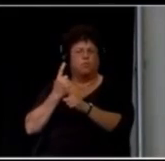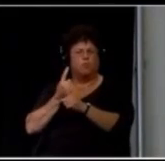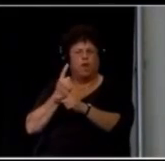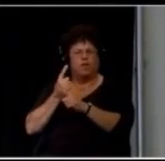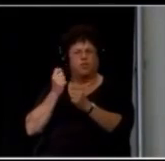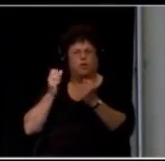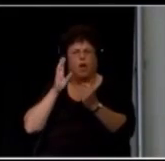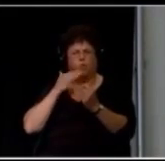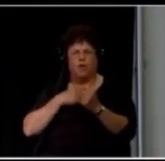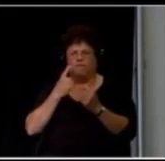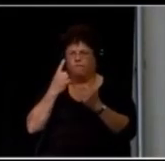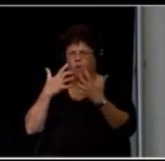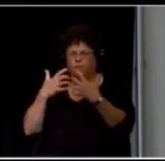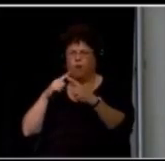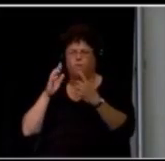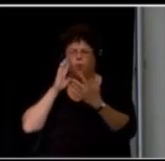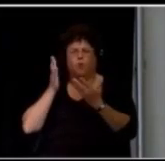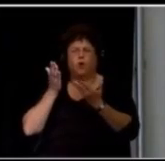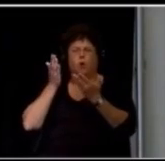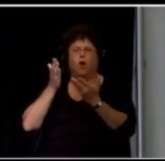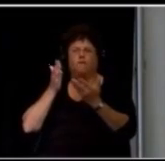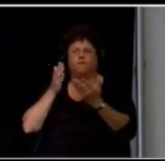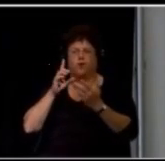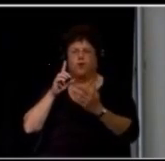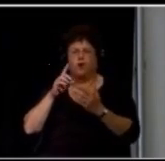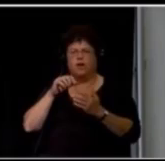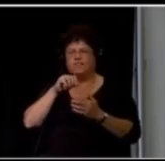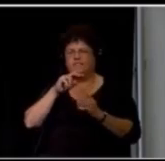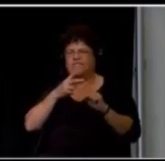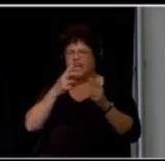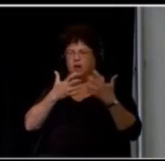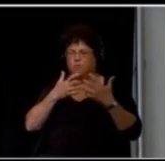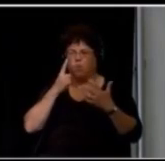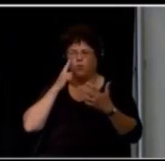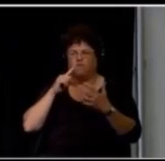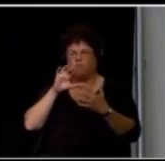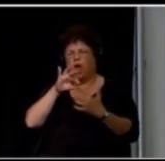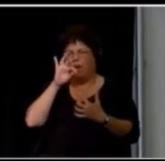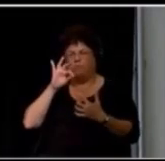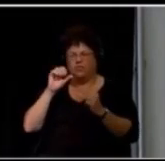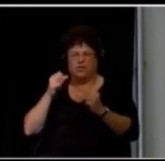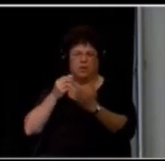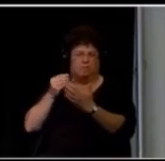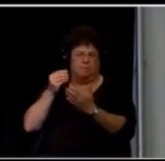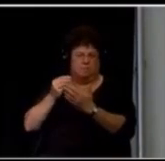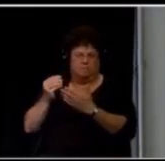motor, but we would offer a dual motor as an option. Okay, excellent. Thank you. All right.